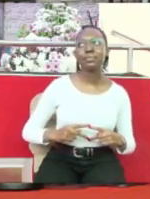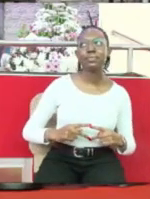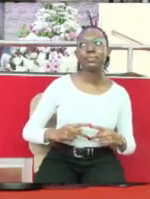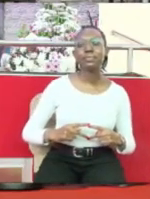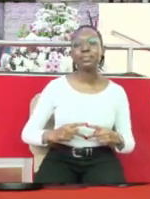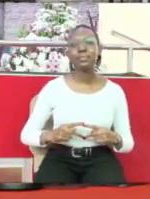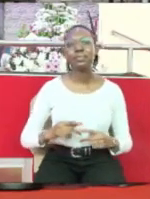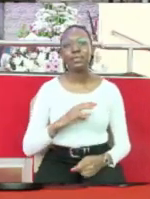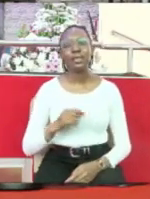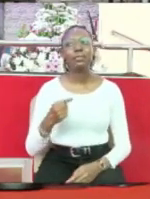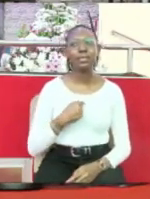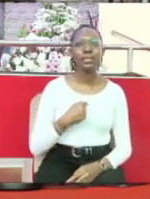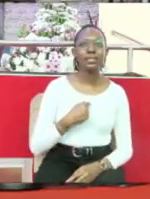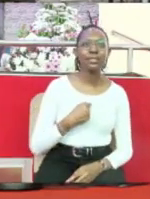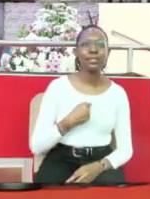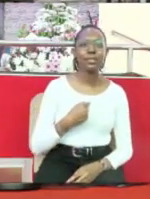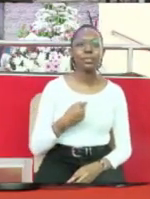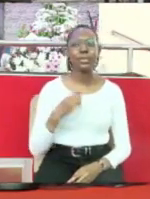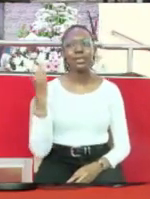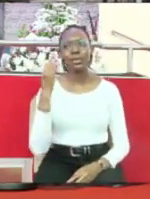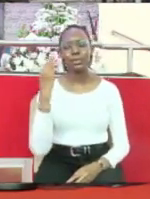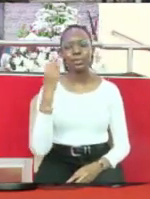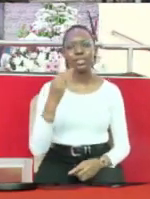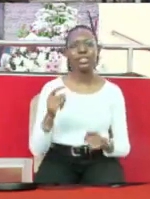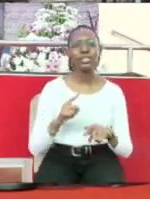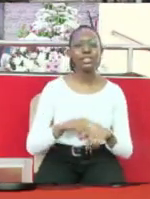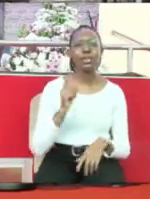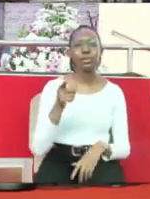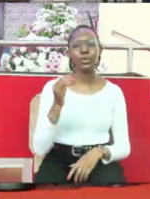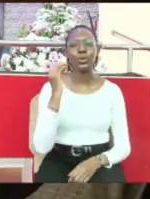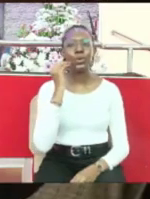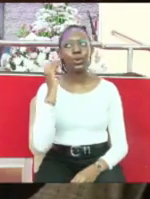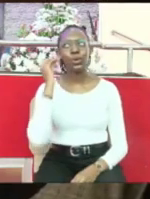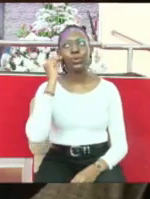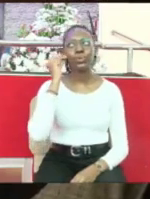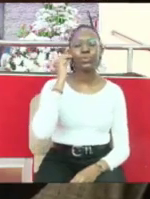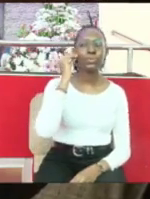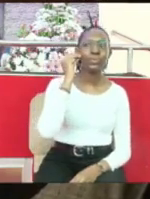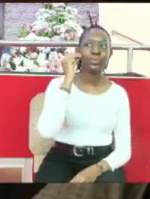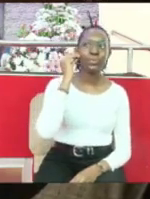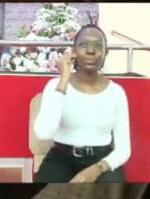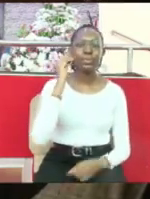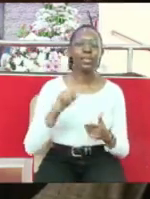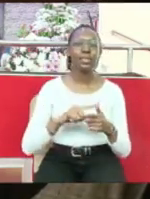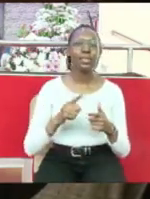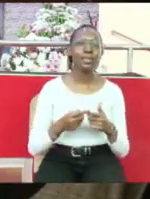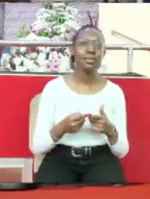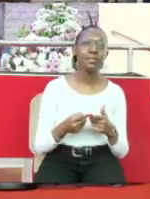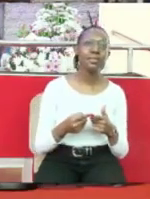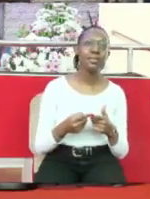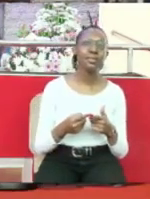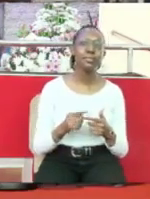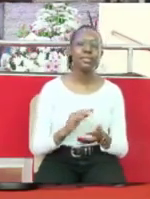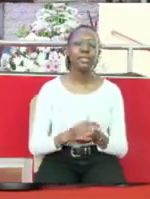myself. Nasa. And I would preach to you when you are at home. Na angetuhubiria tukiwa nyumbani. Then, alafu,